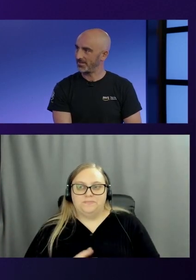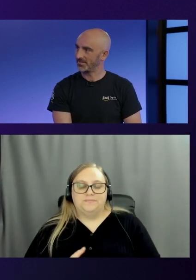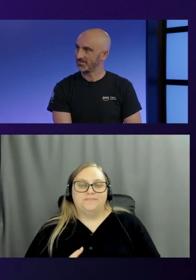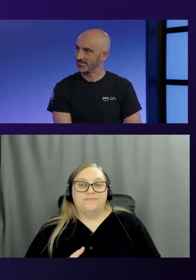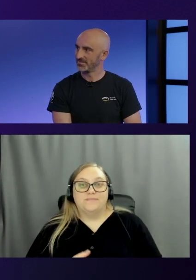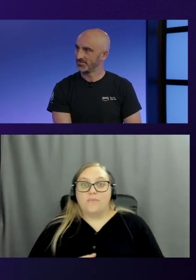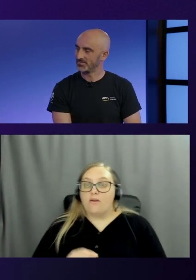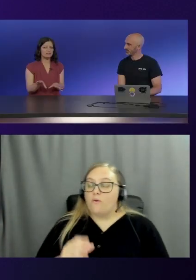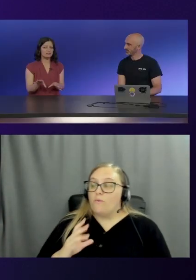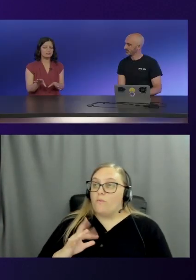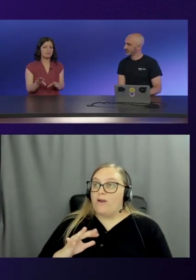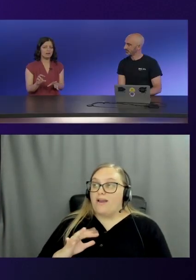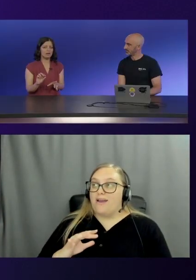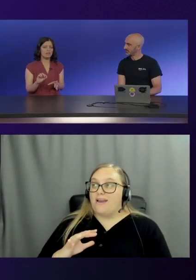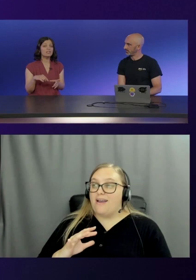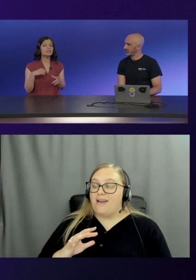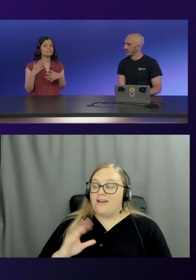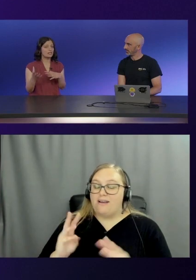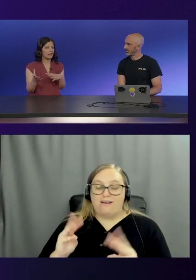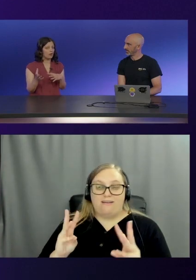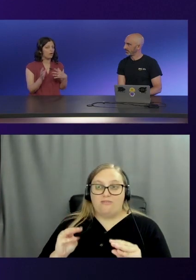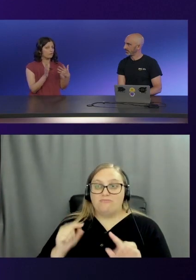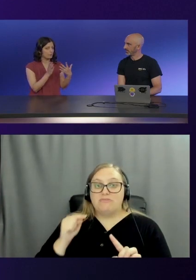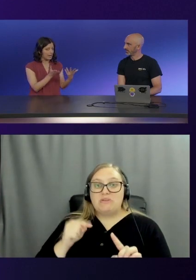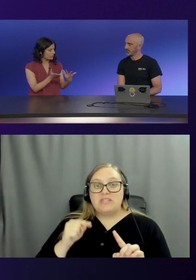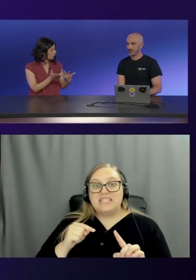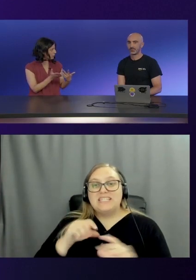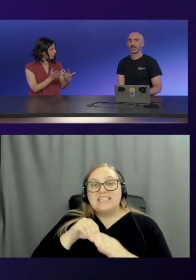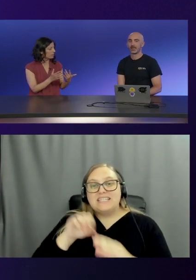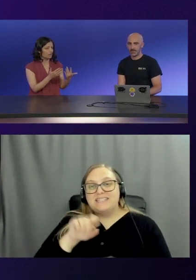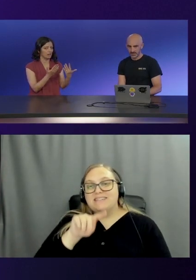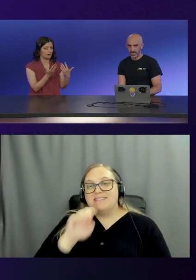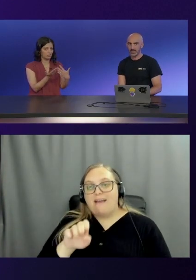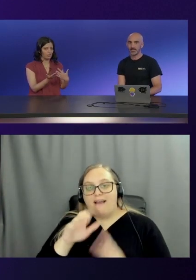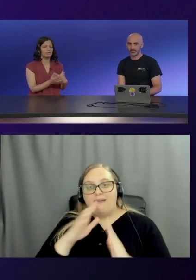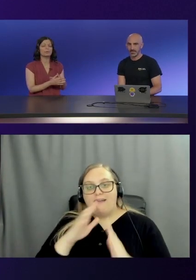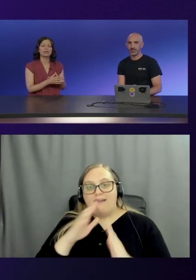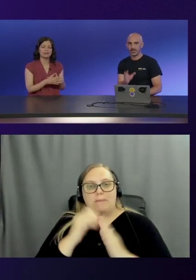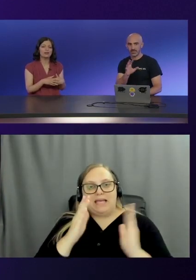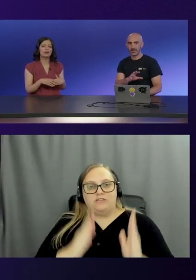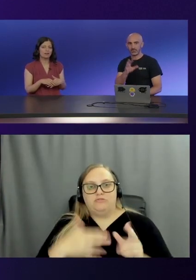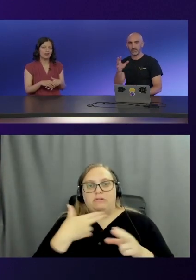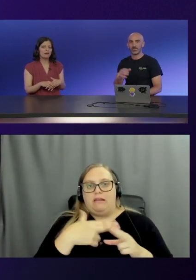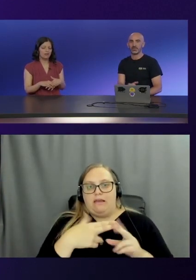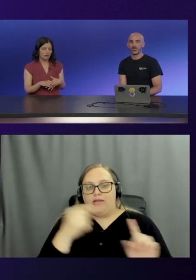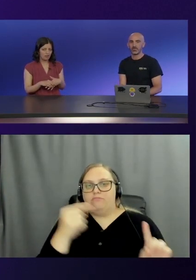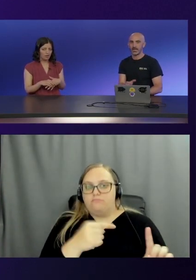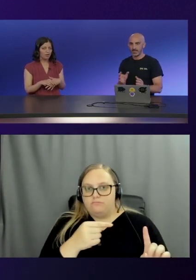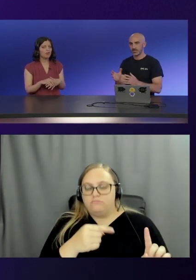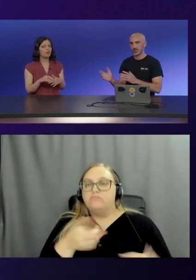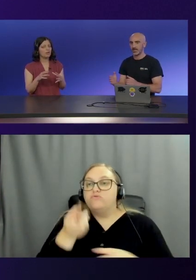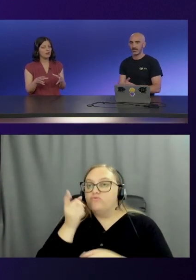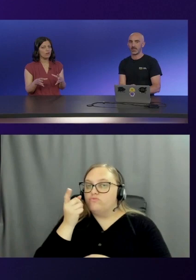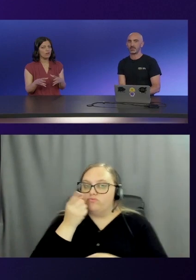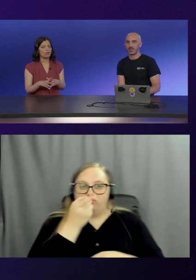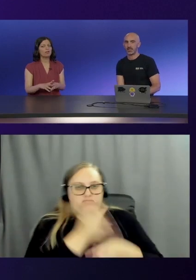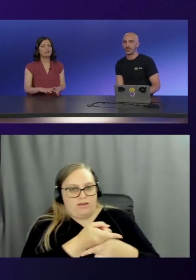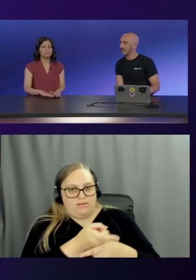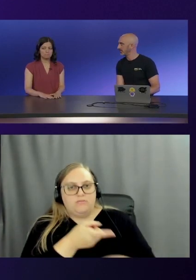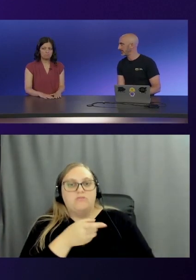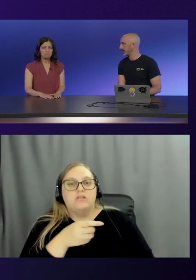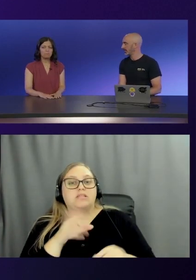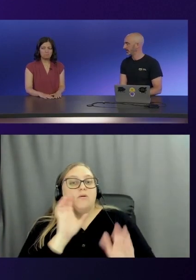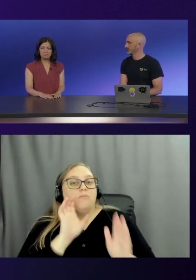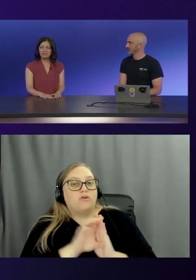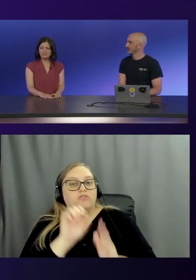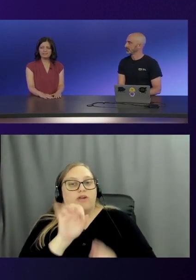Oh, wow. So this is in the style of the painter. Exactly. Right. It's a portrait of coal miner in the style of that particular